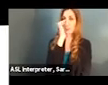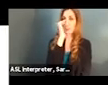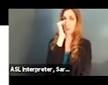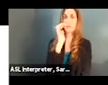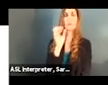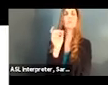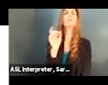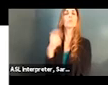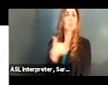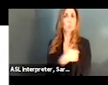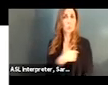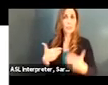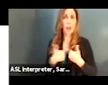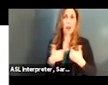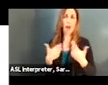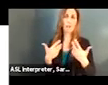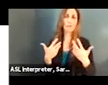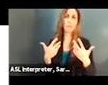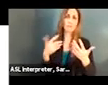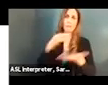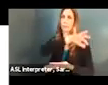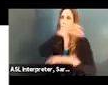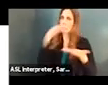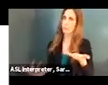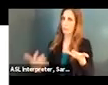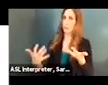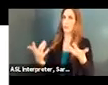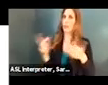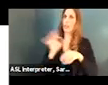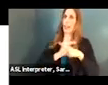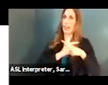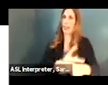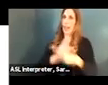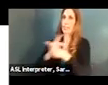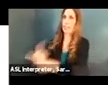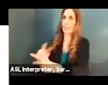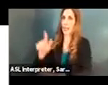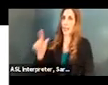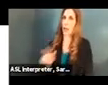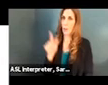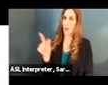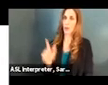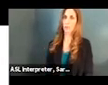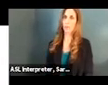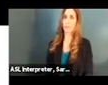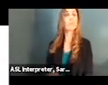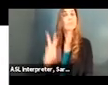we have a very robust lending library. I couldn't have said that 2 years